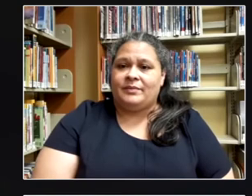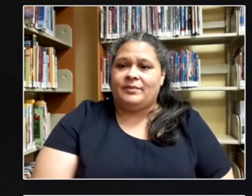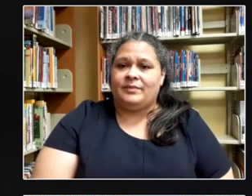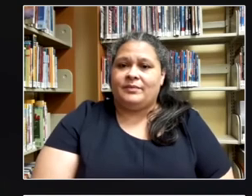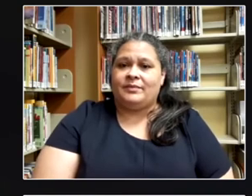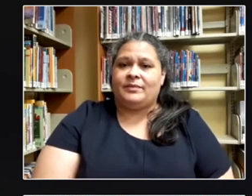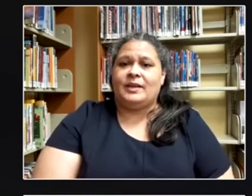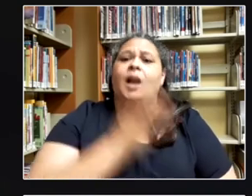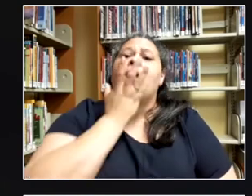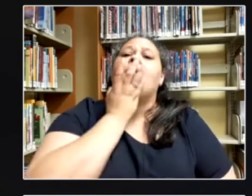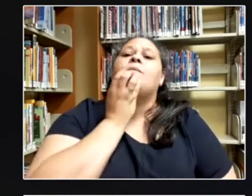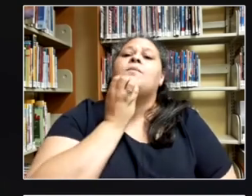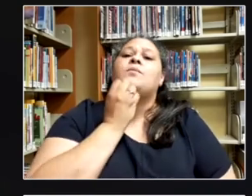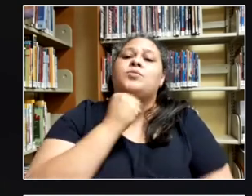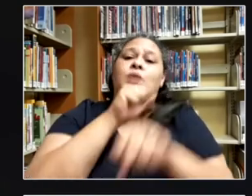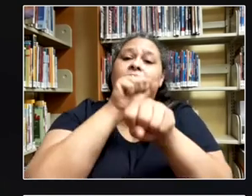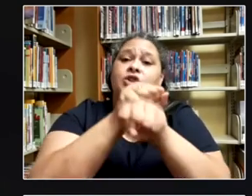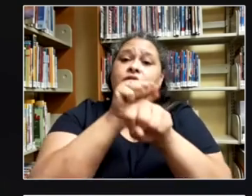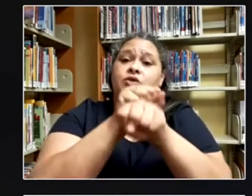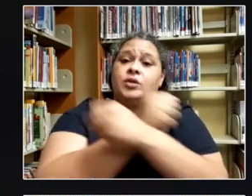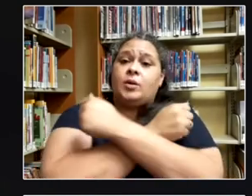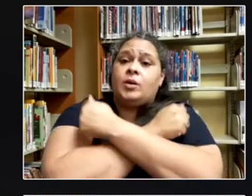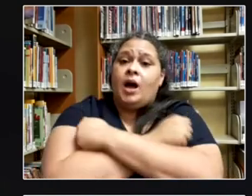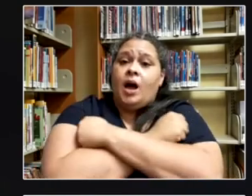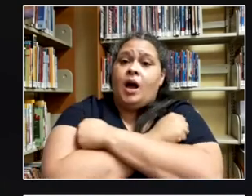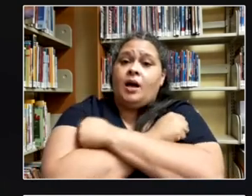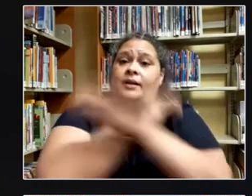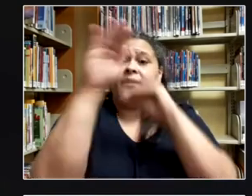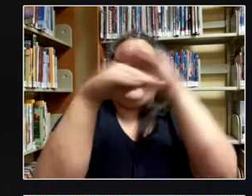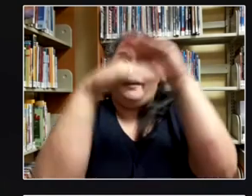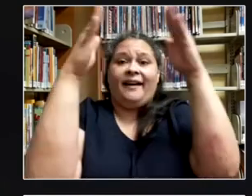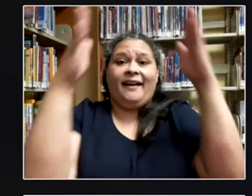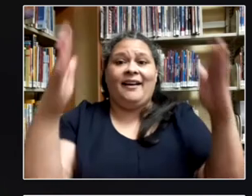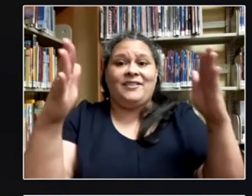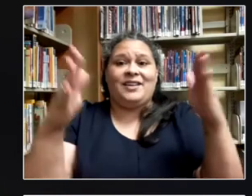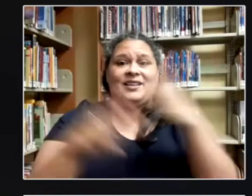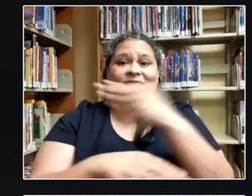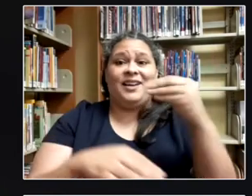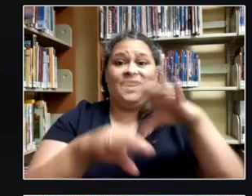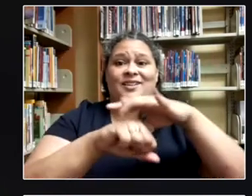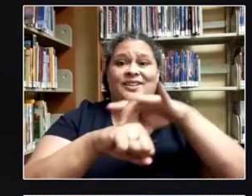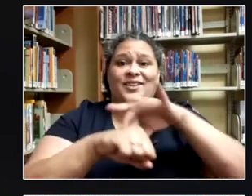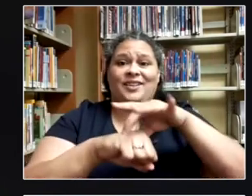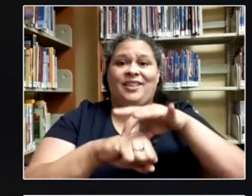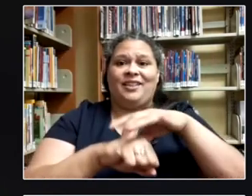A precious stone embraced heaven and earth, jade.